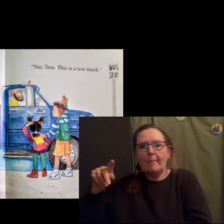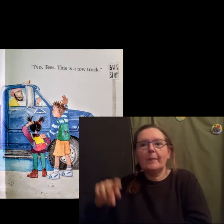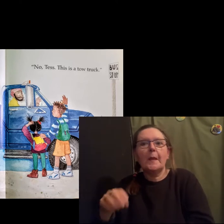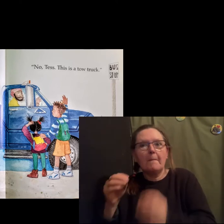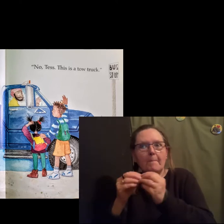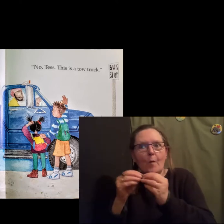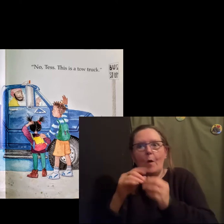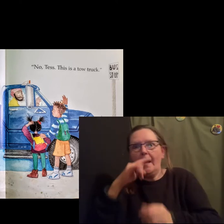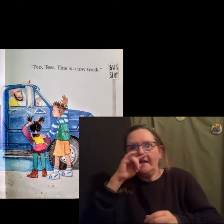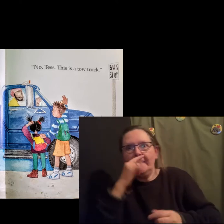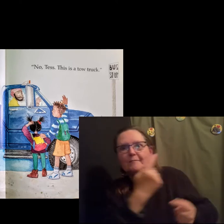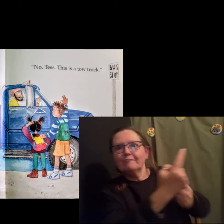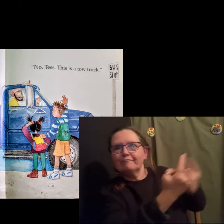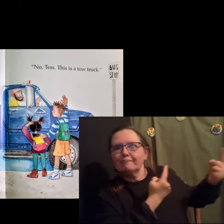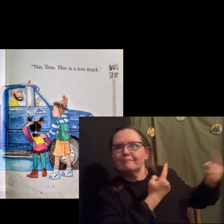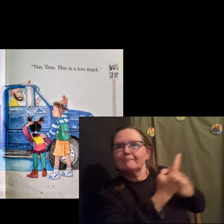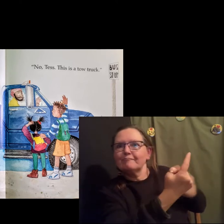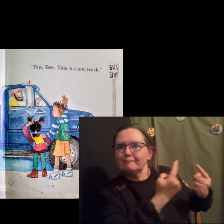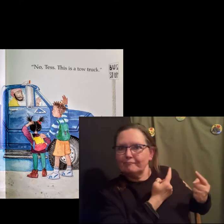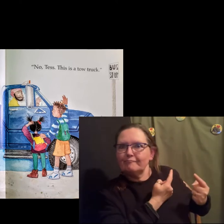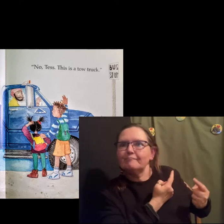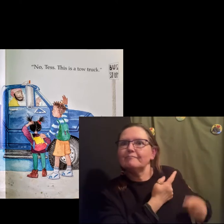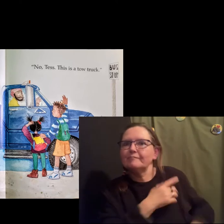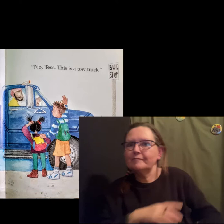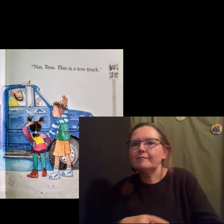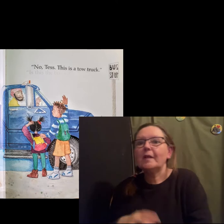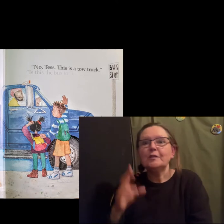stop. And a dog.